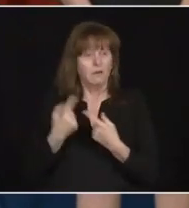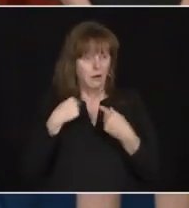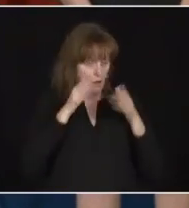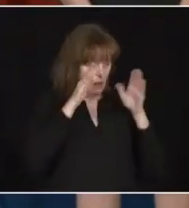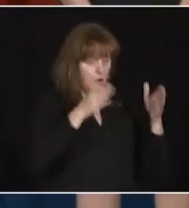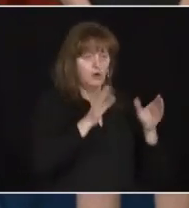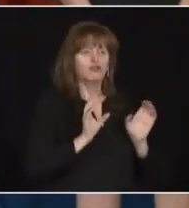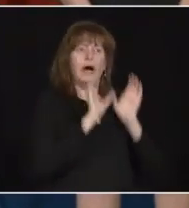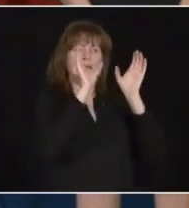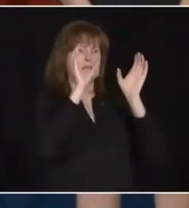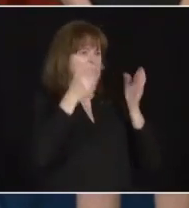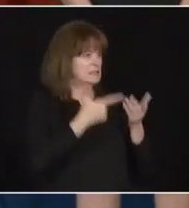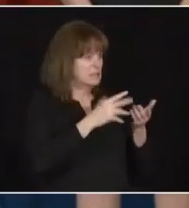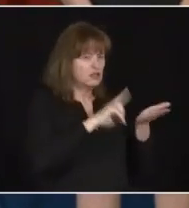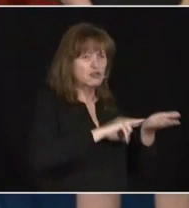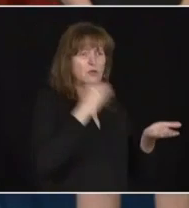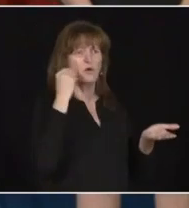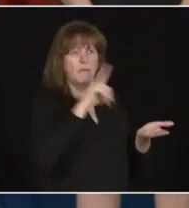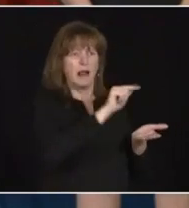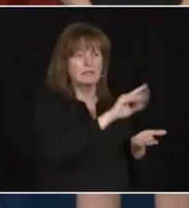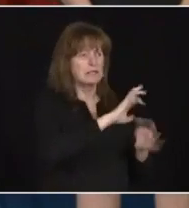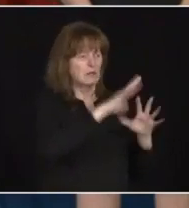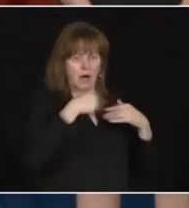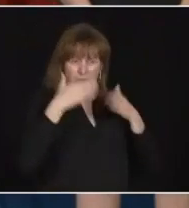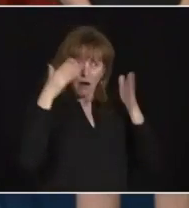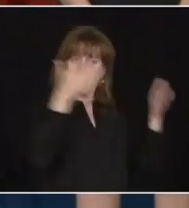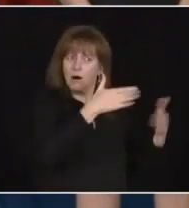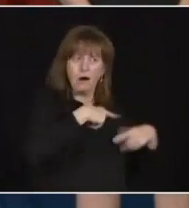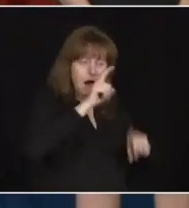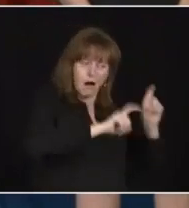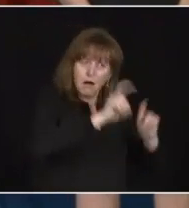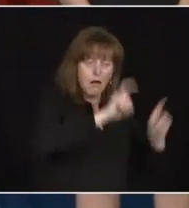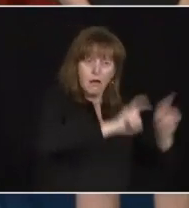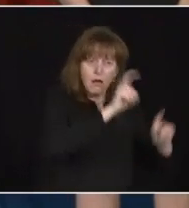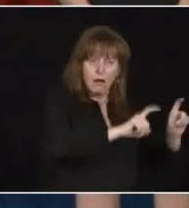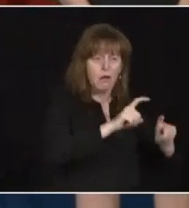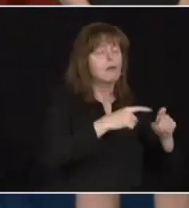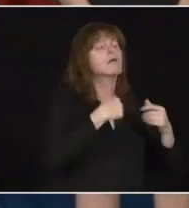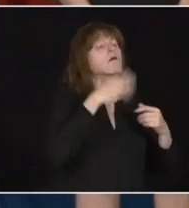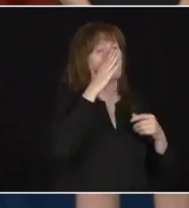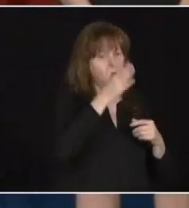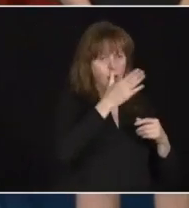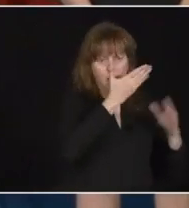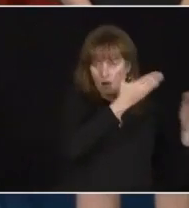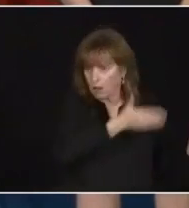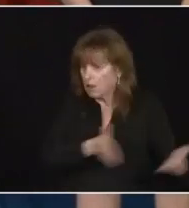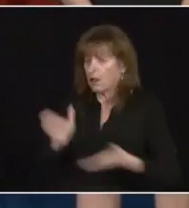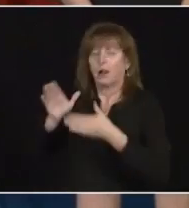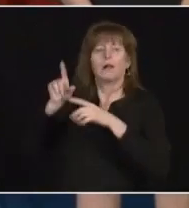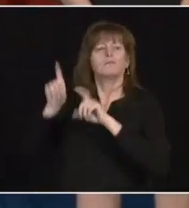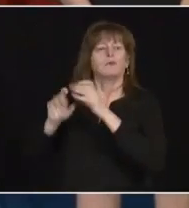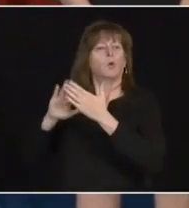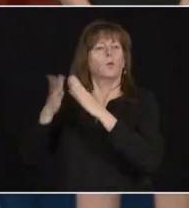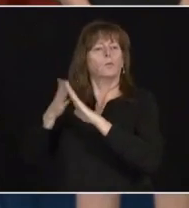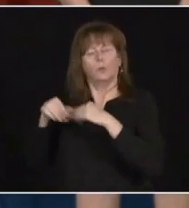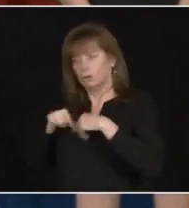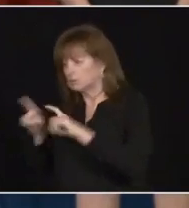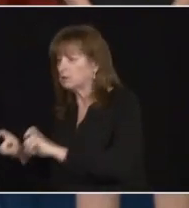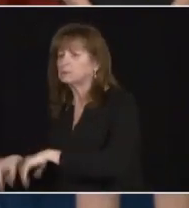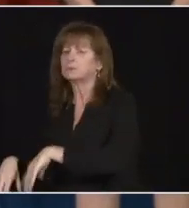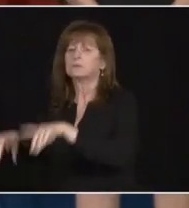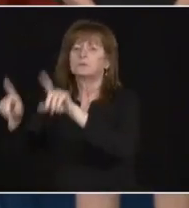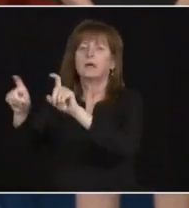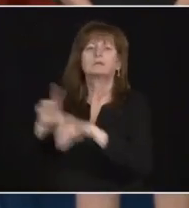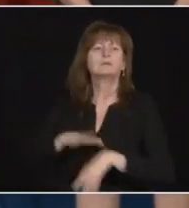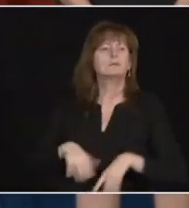first. But moving forward, we're going to be doing that. Also, I know you didn't ask this question, but I'm going to mention it anyways.